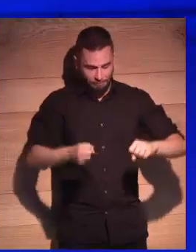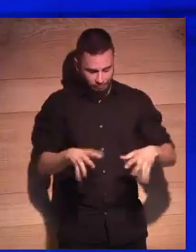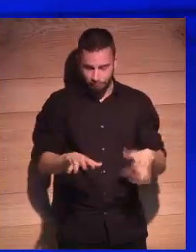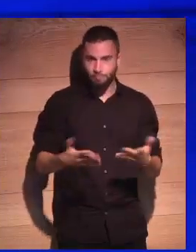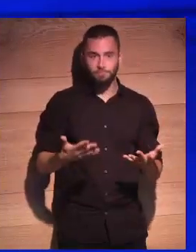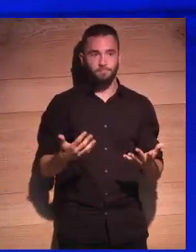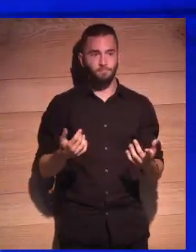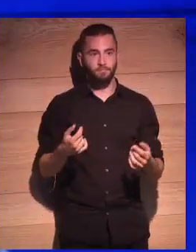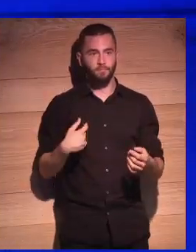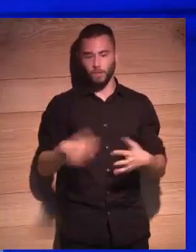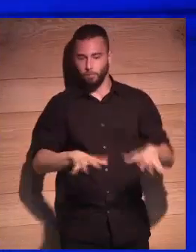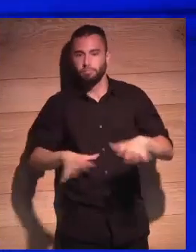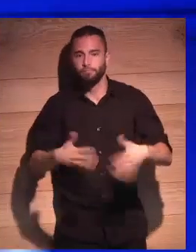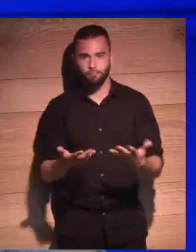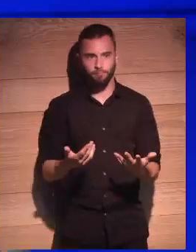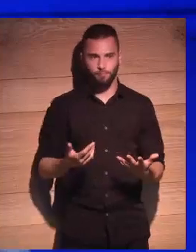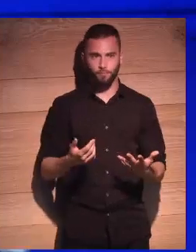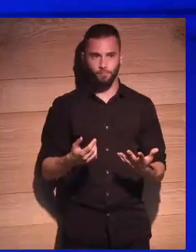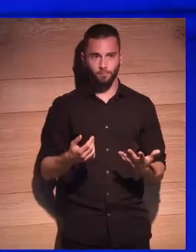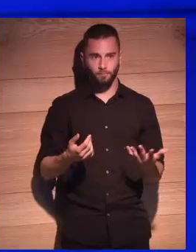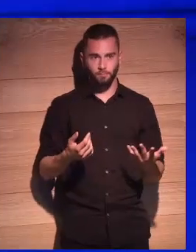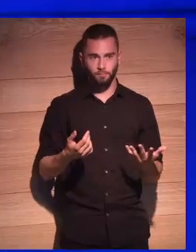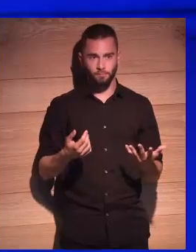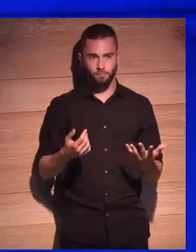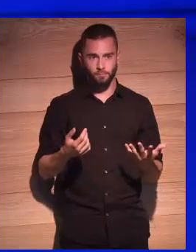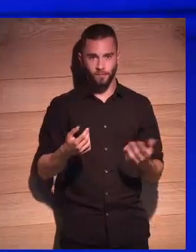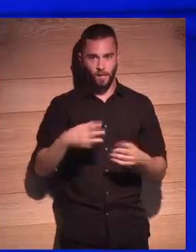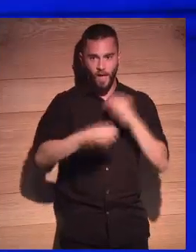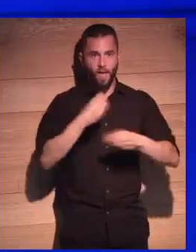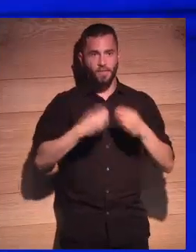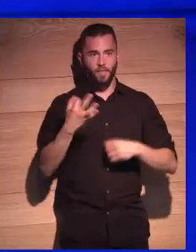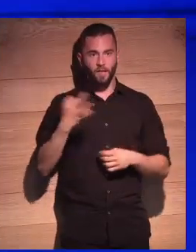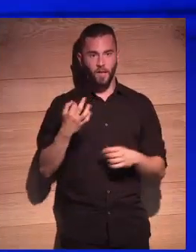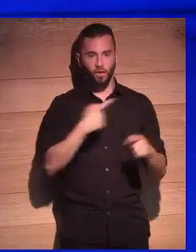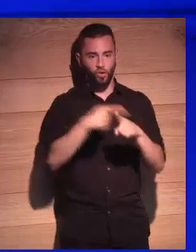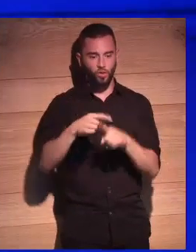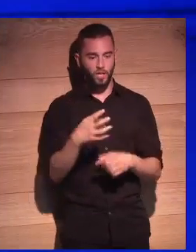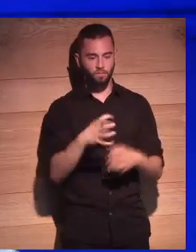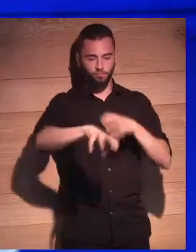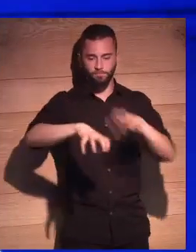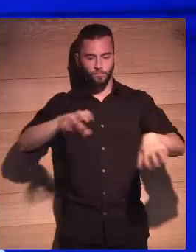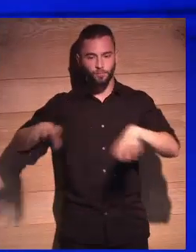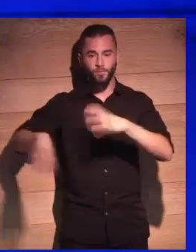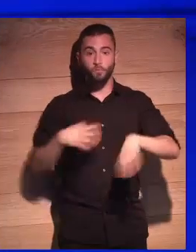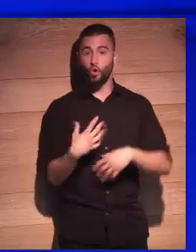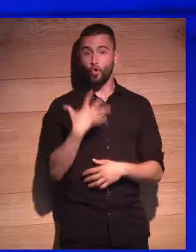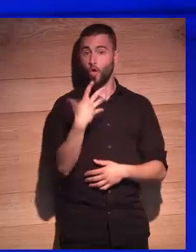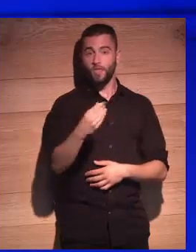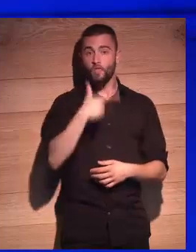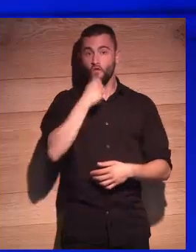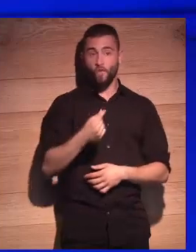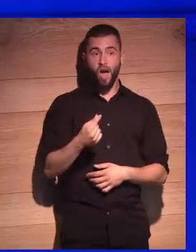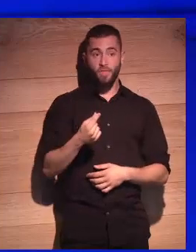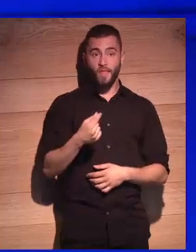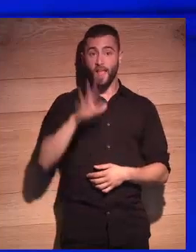well, they just wanted to take the hands and to put the goggles on, but as if they just to put that